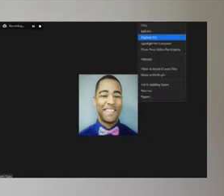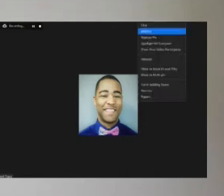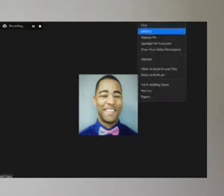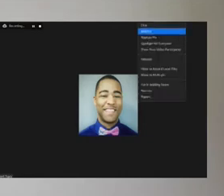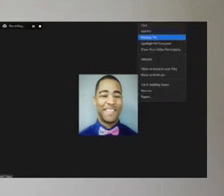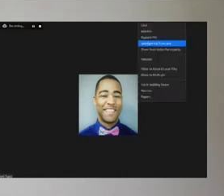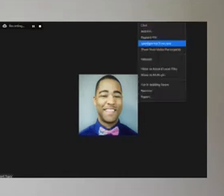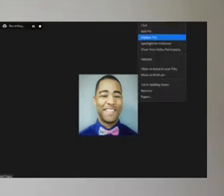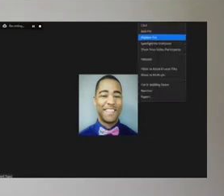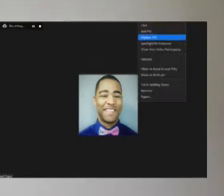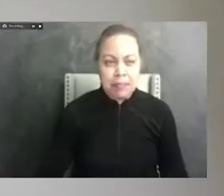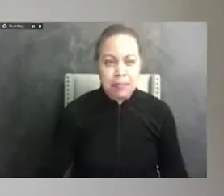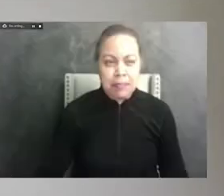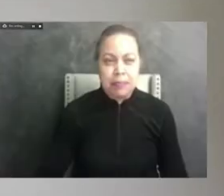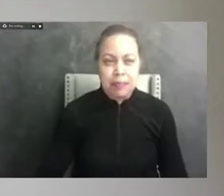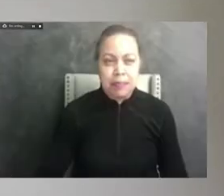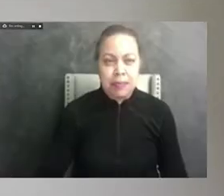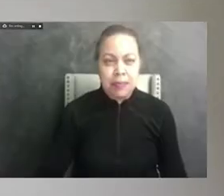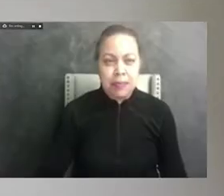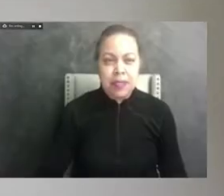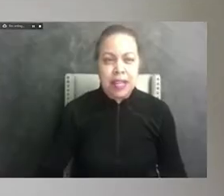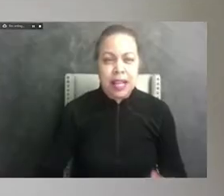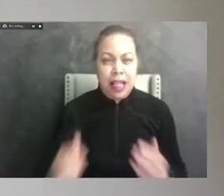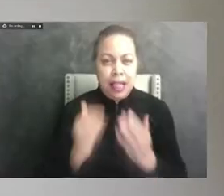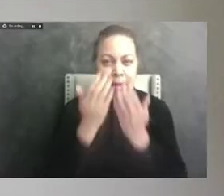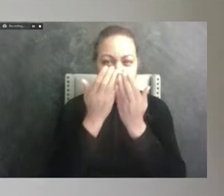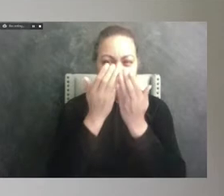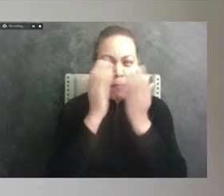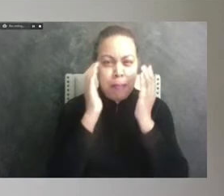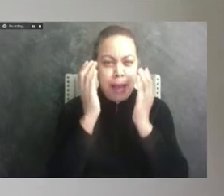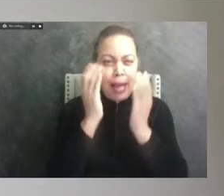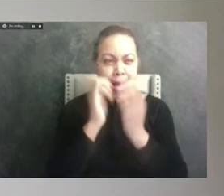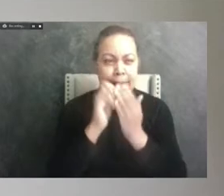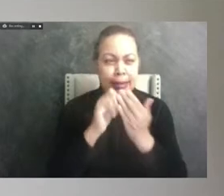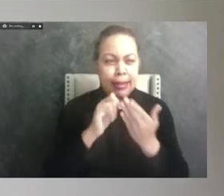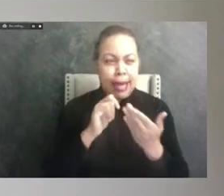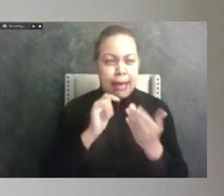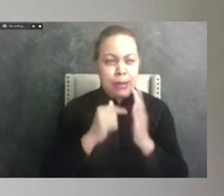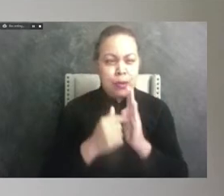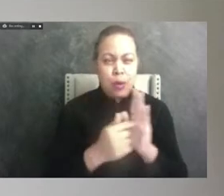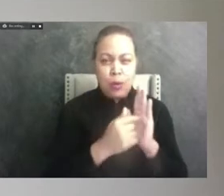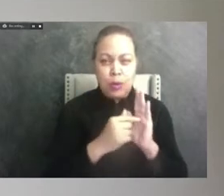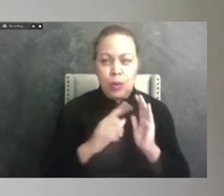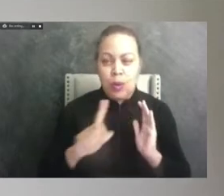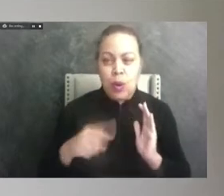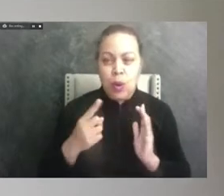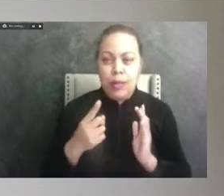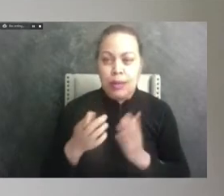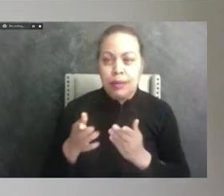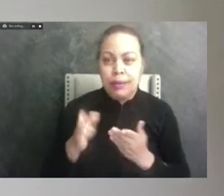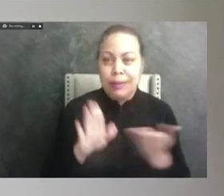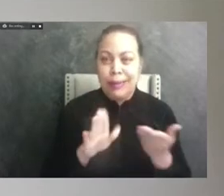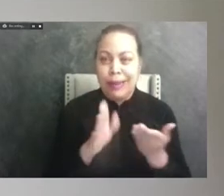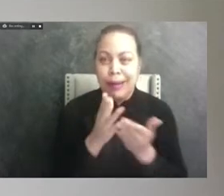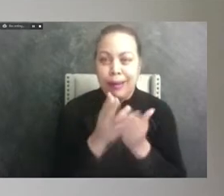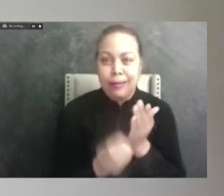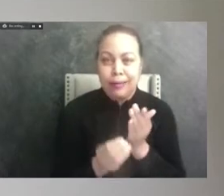The mask that sings only dead languages,